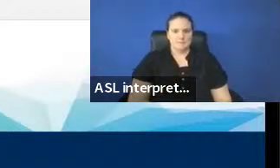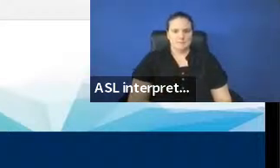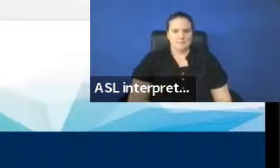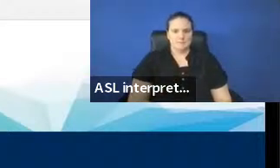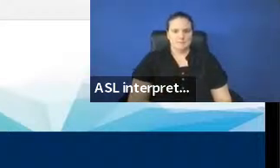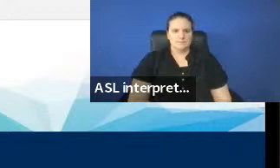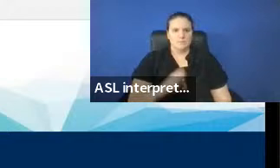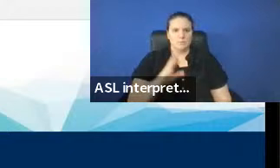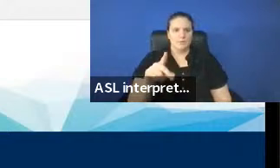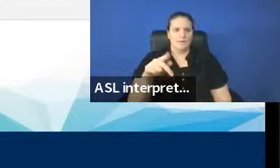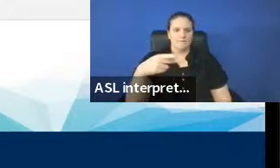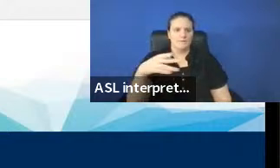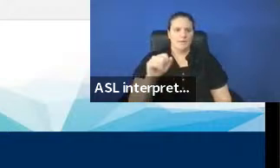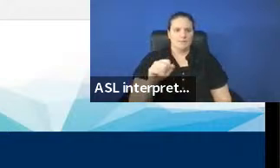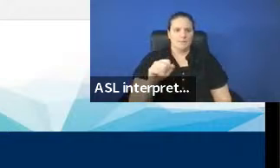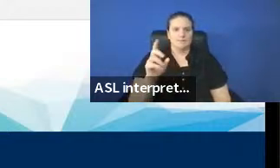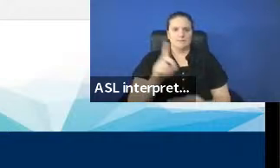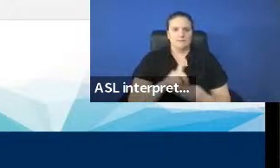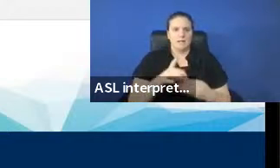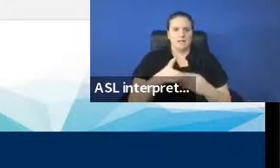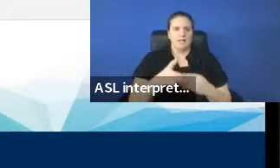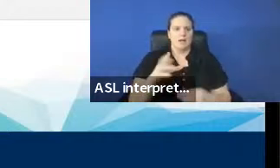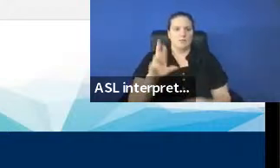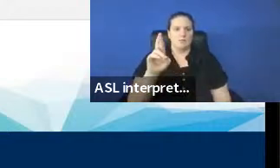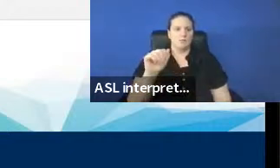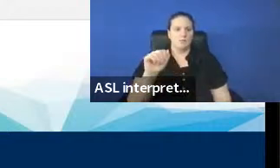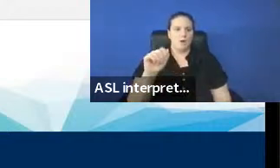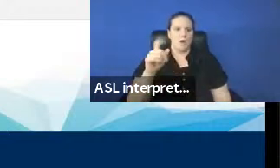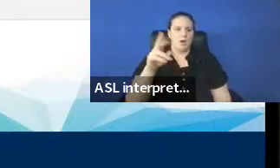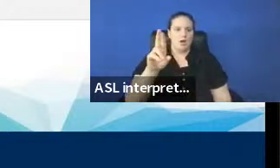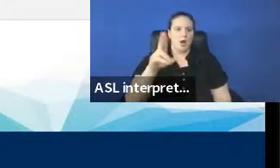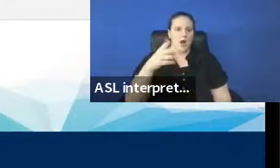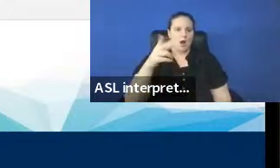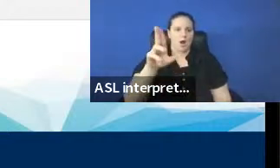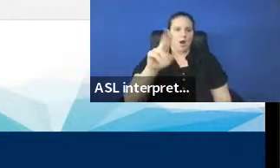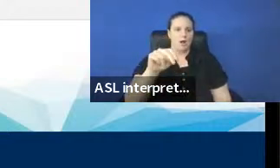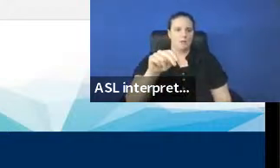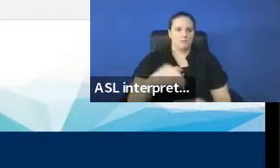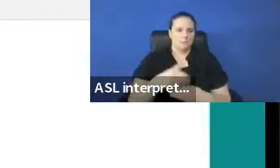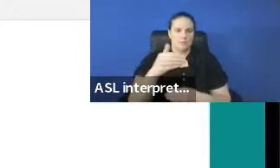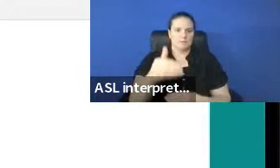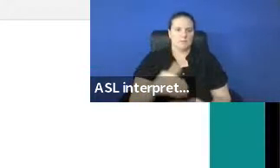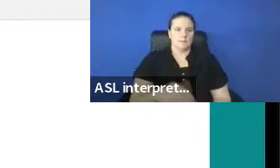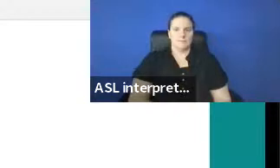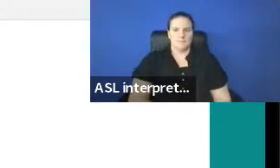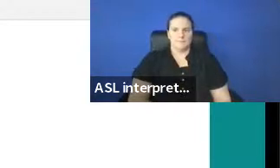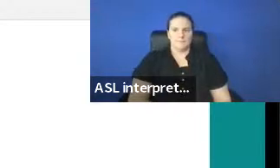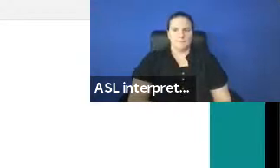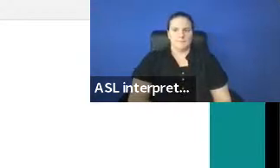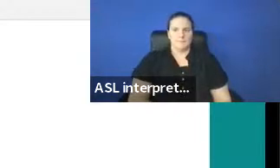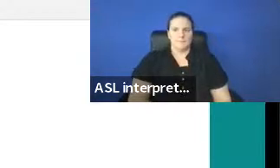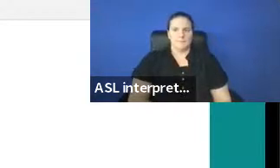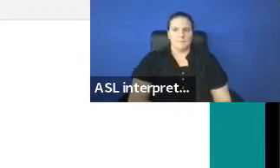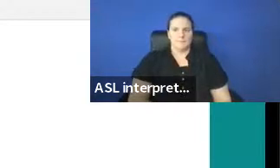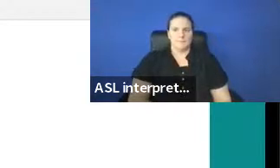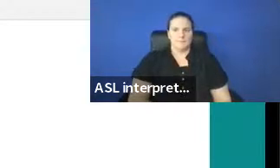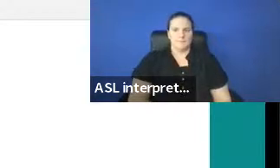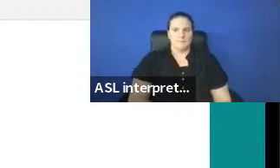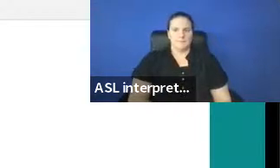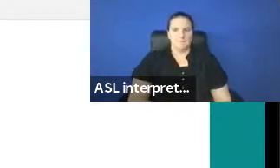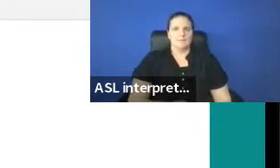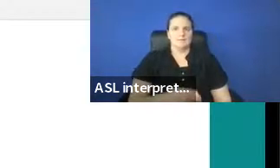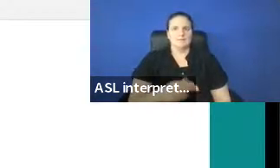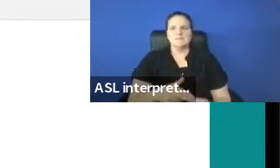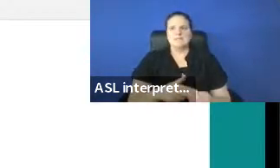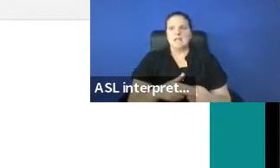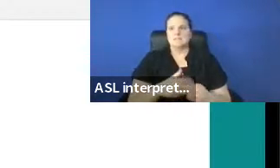lead for the program, and I want to be a radar gun. Next slide. I'm going to go through these first slides very